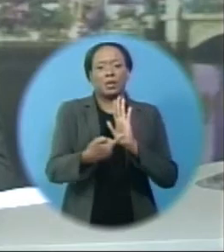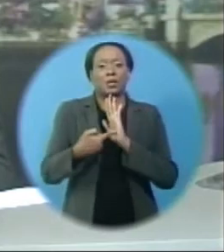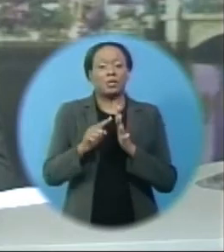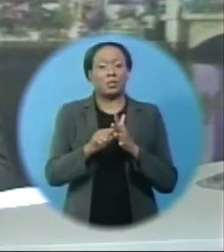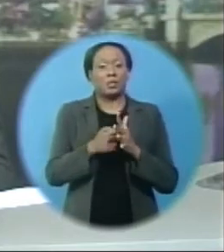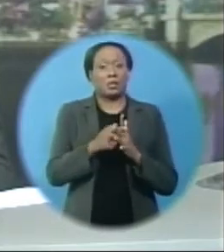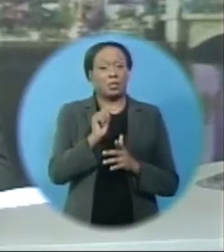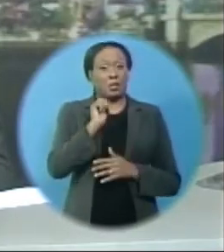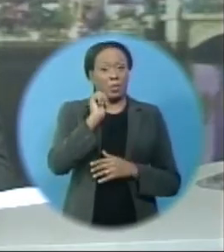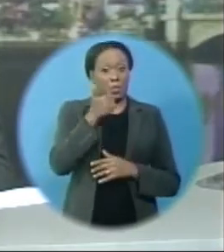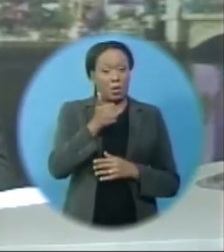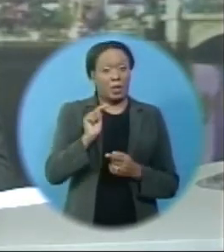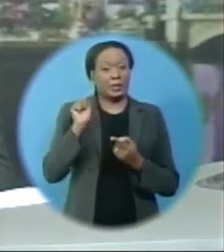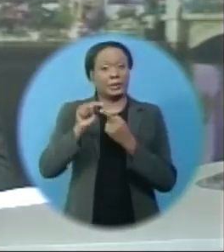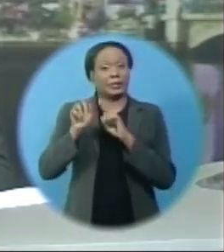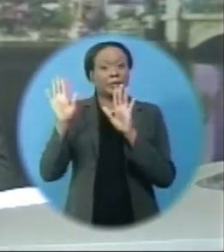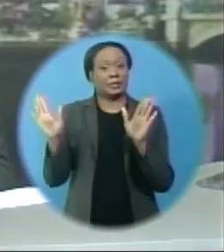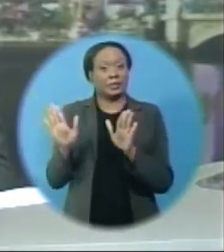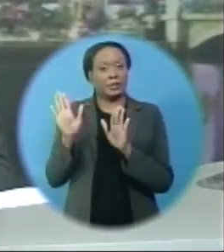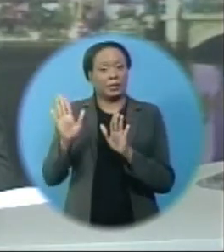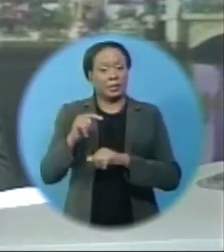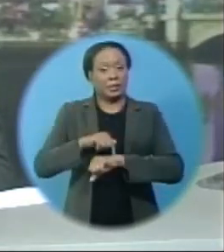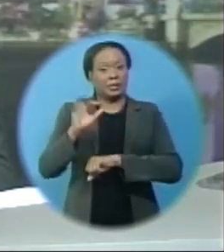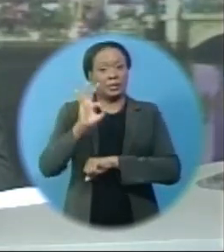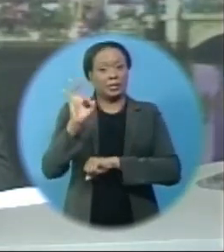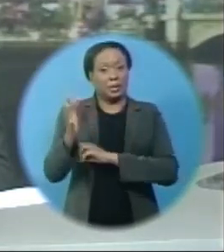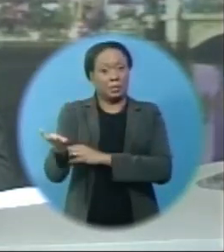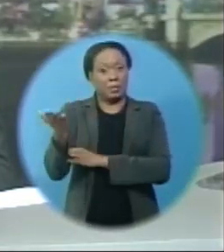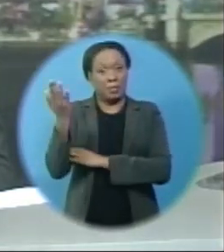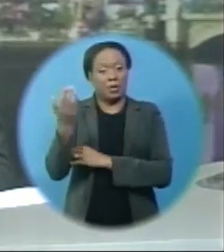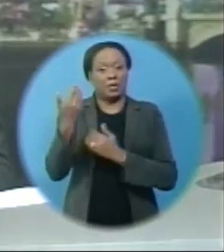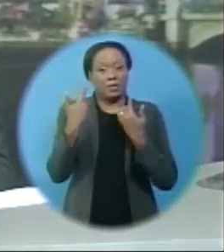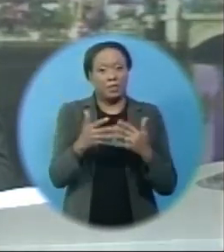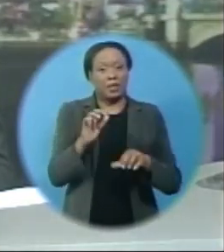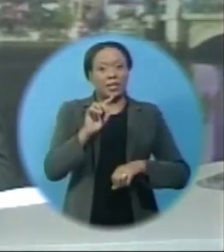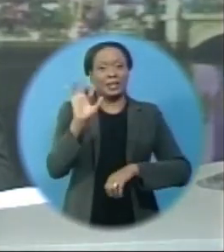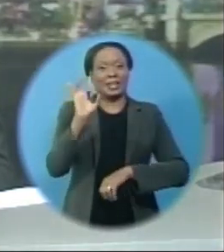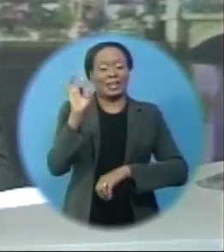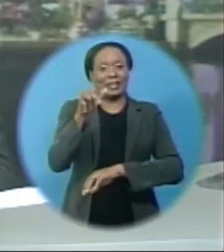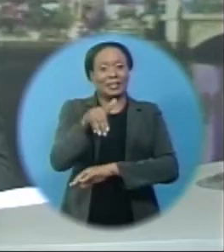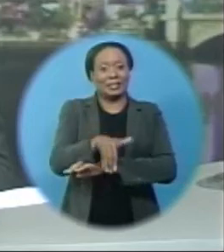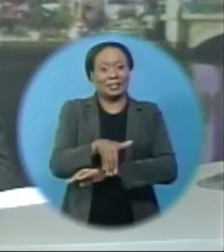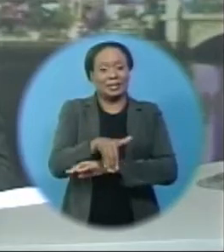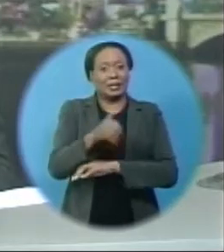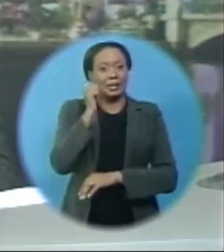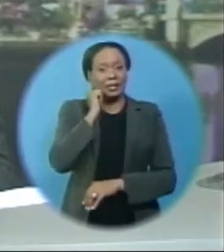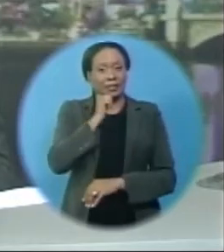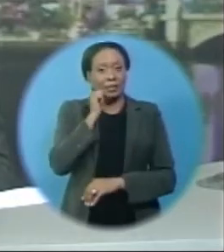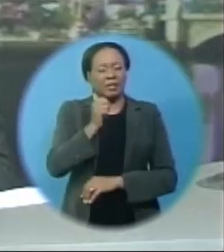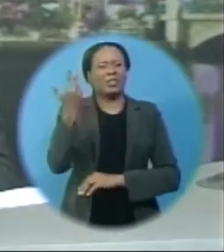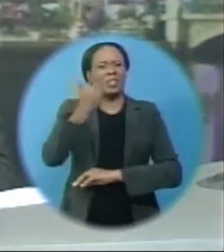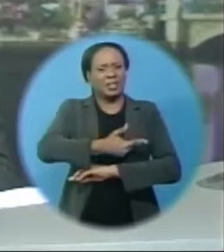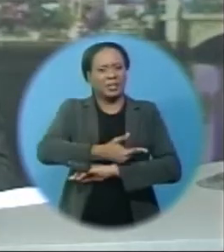The expo runs from tomorrow until Sunday, from 9 in the morning until 8 in the night each day.